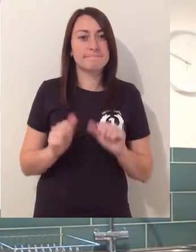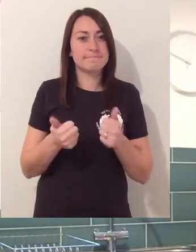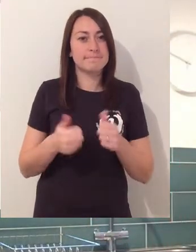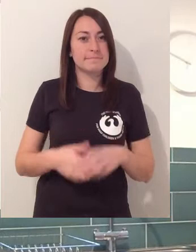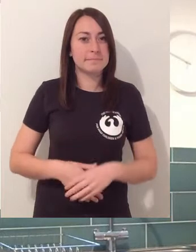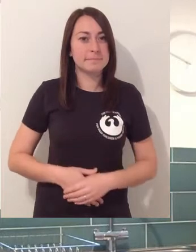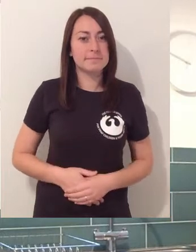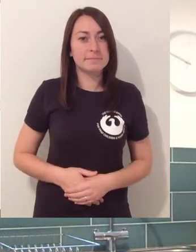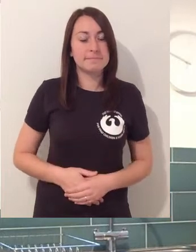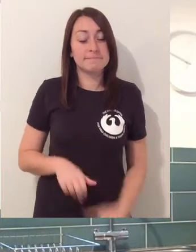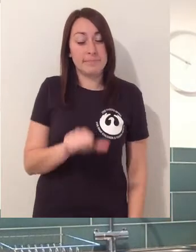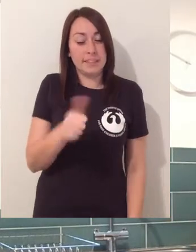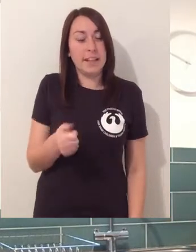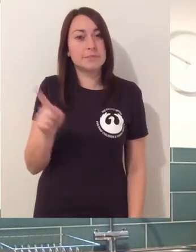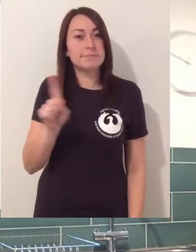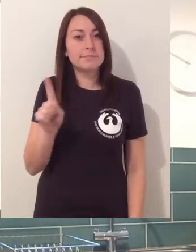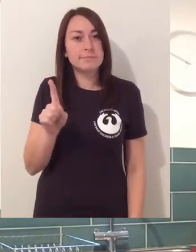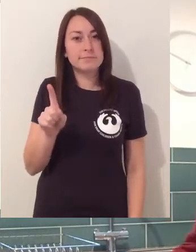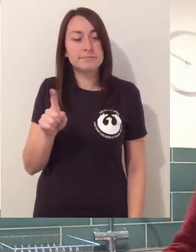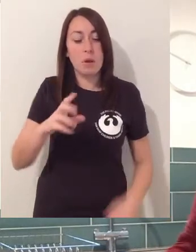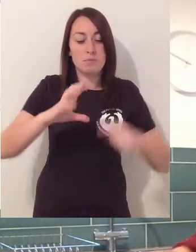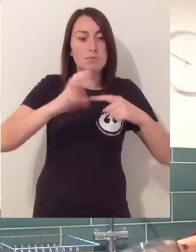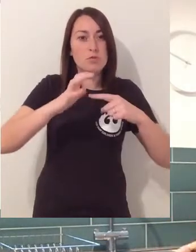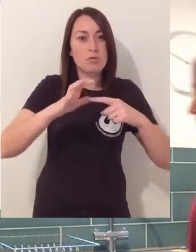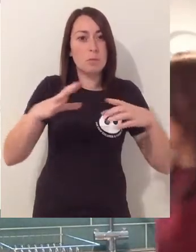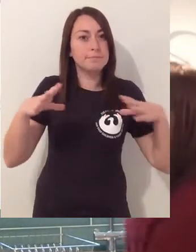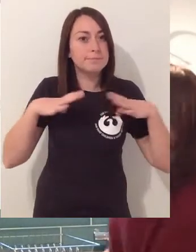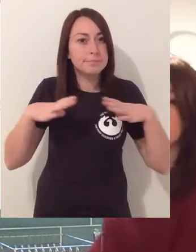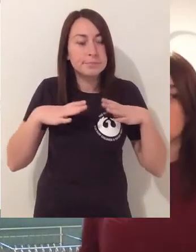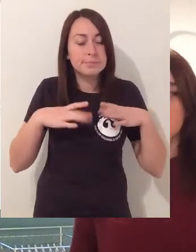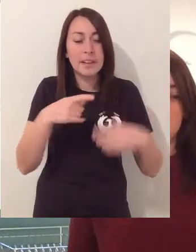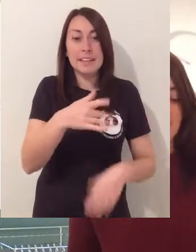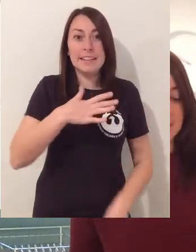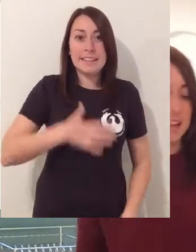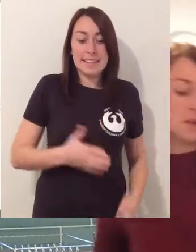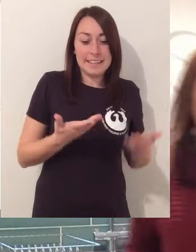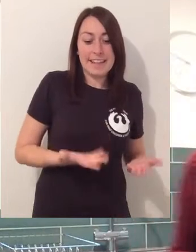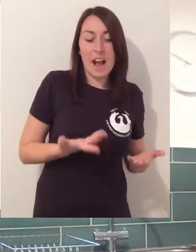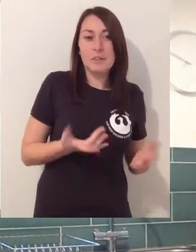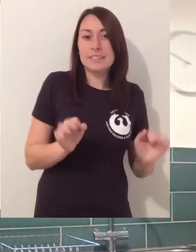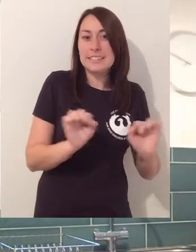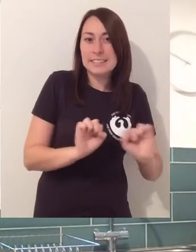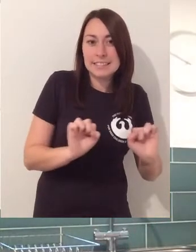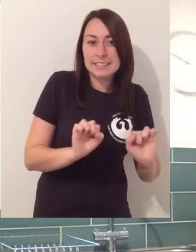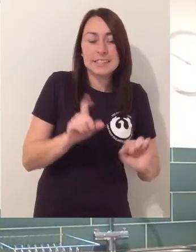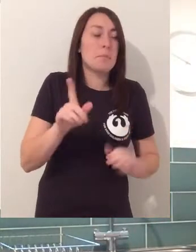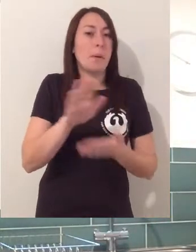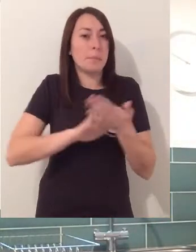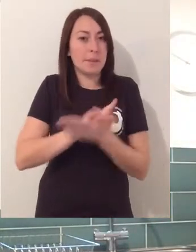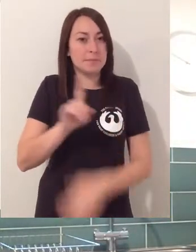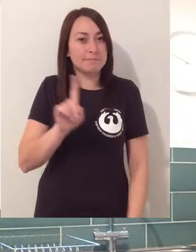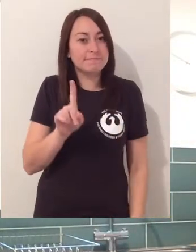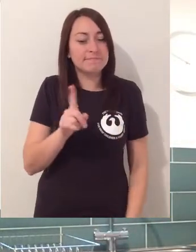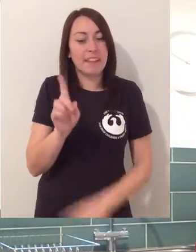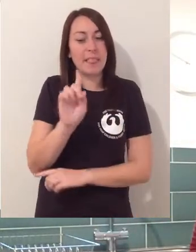Okay. The next thing we're going to do is we're going to prep our mushrooms. We don't need them just yet, but what it does mean is it saves